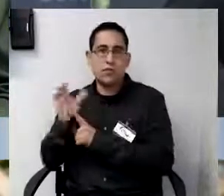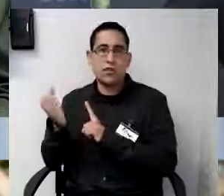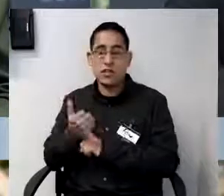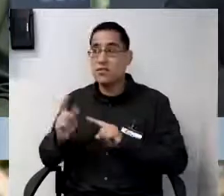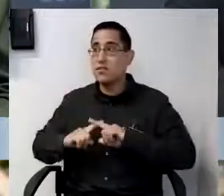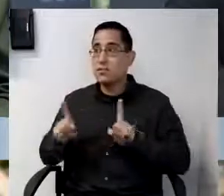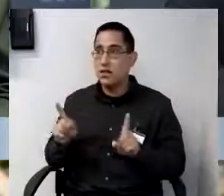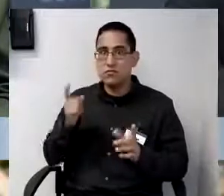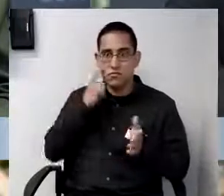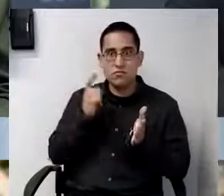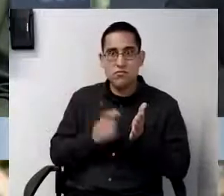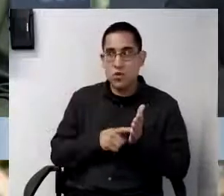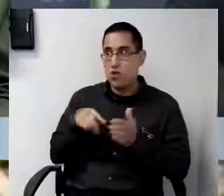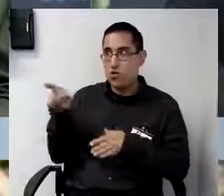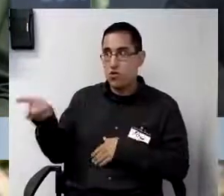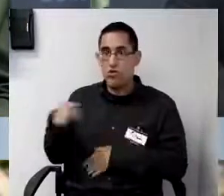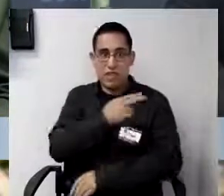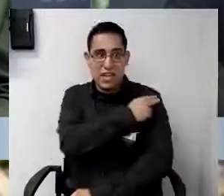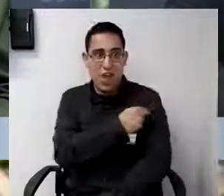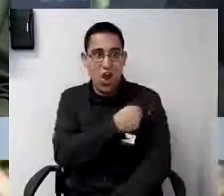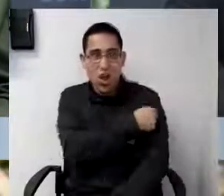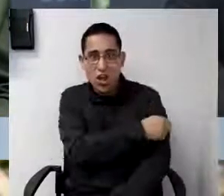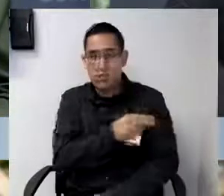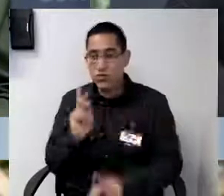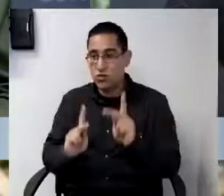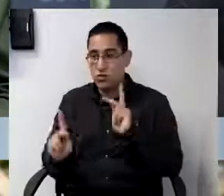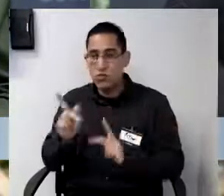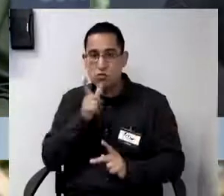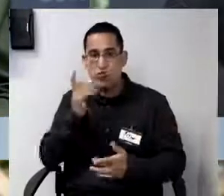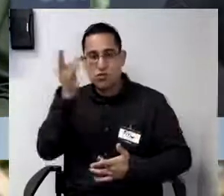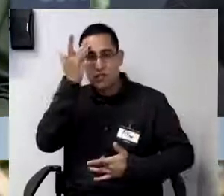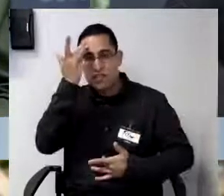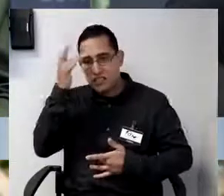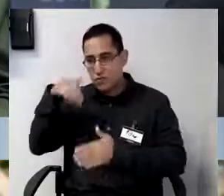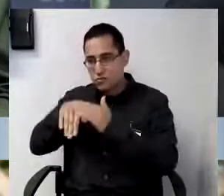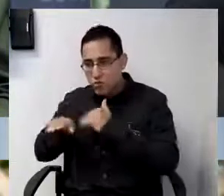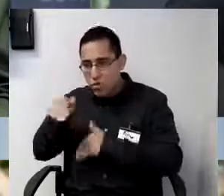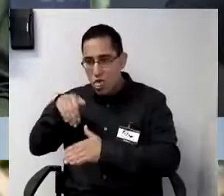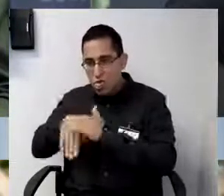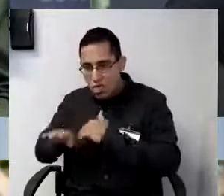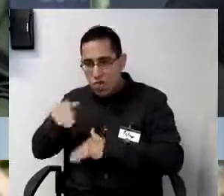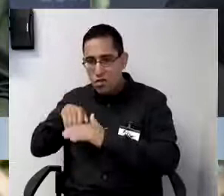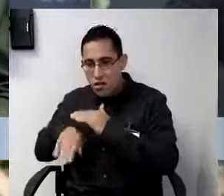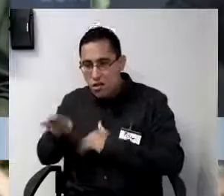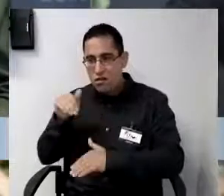surge in hospitalization and COVID positive patients. They've